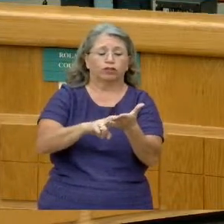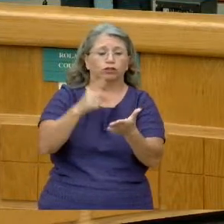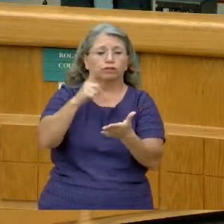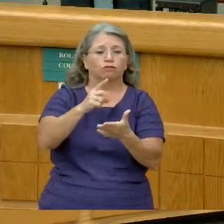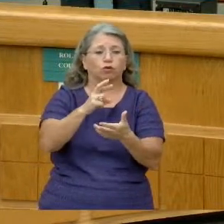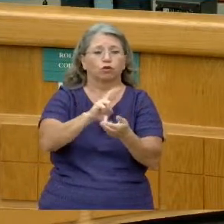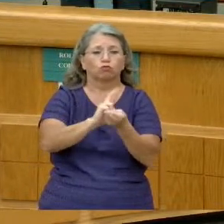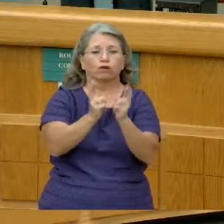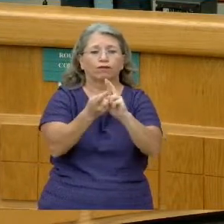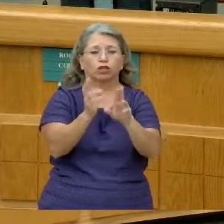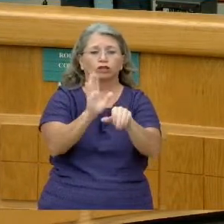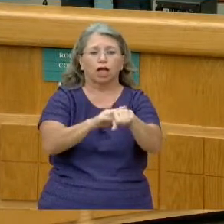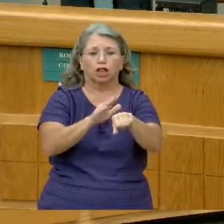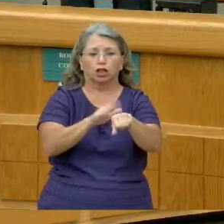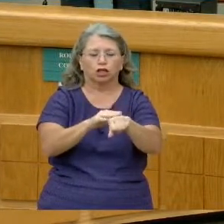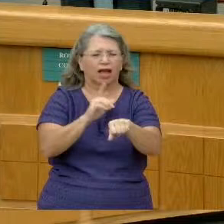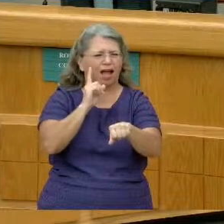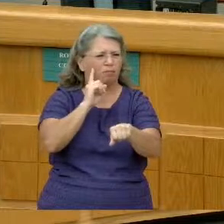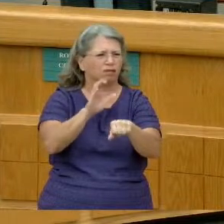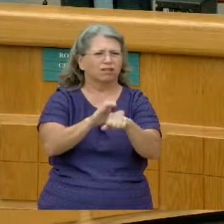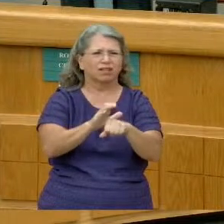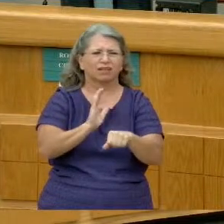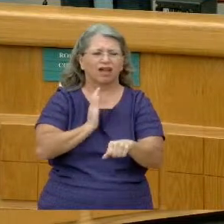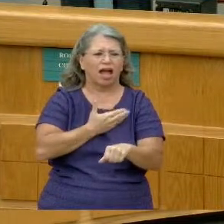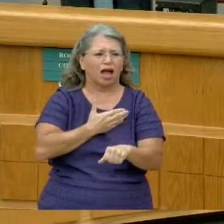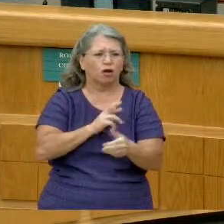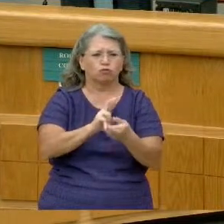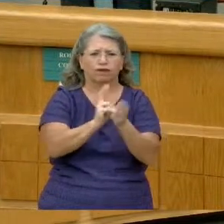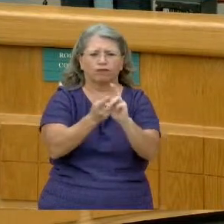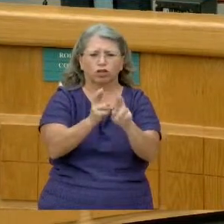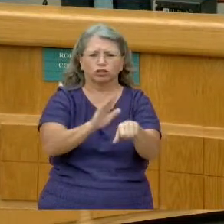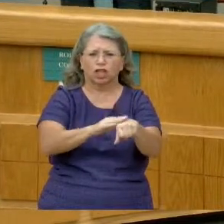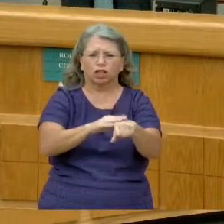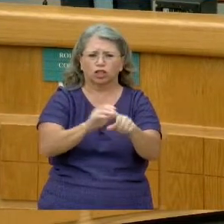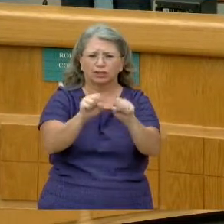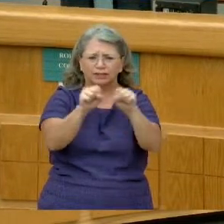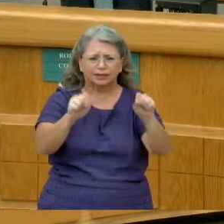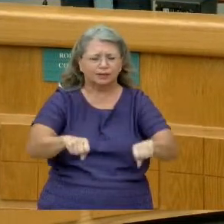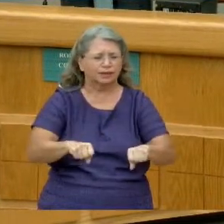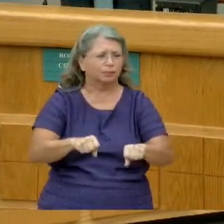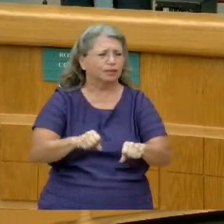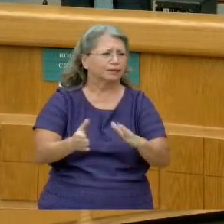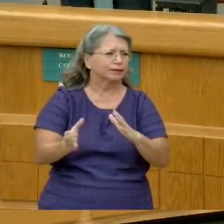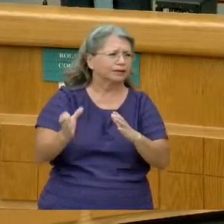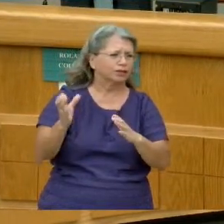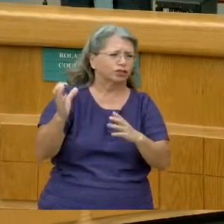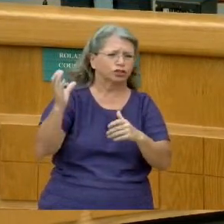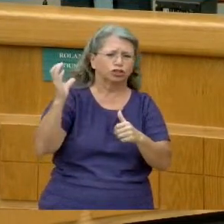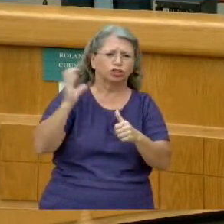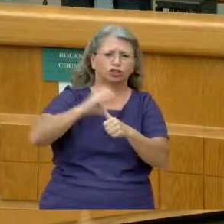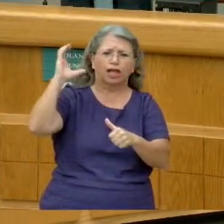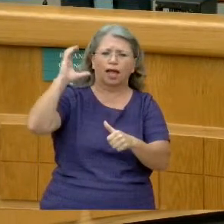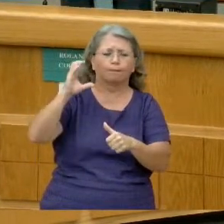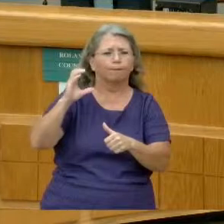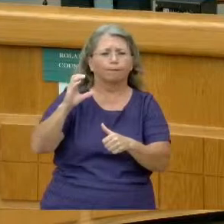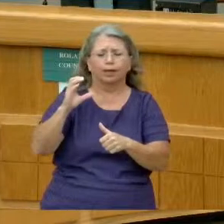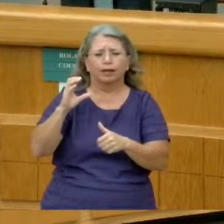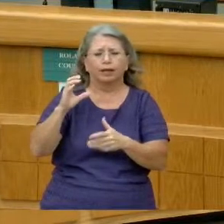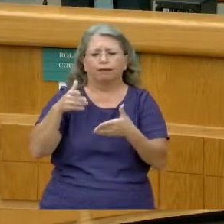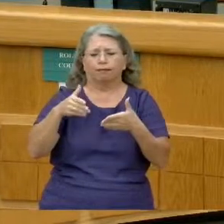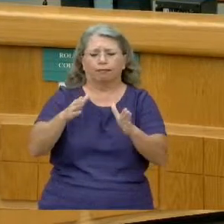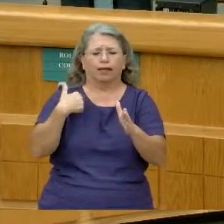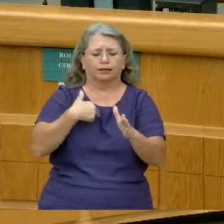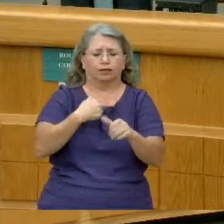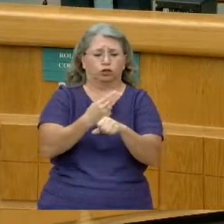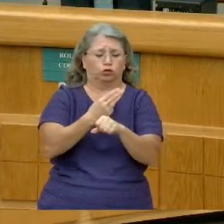is second to none. I think it's an amazing technological system that allows us to use the telephone as a way to receive